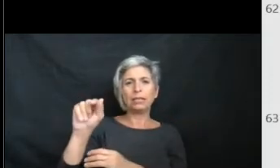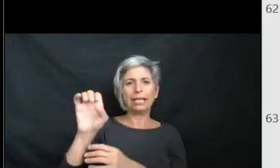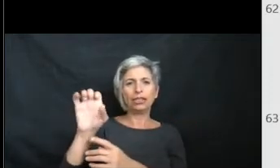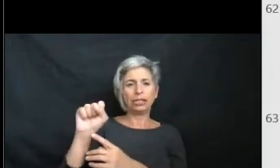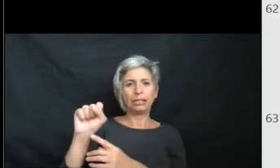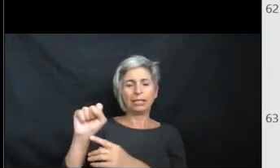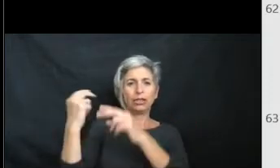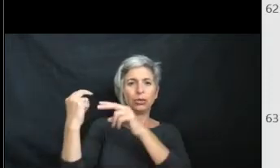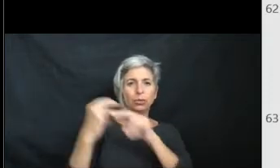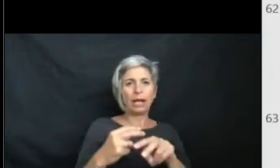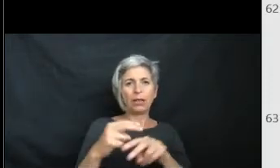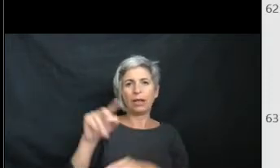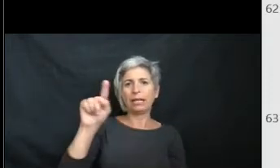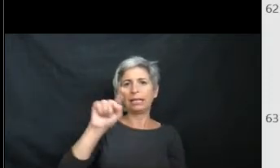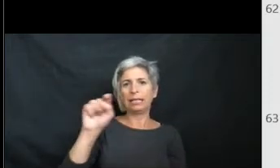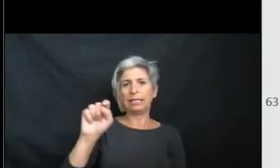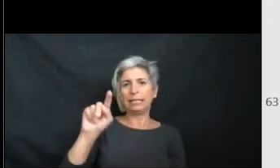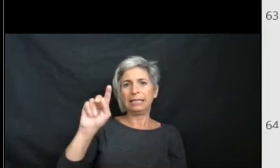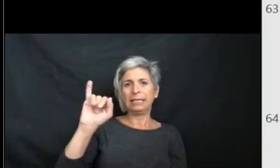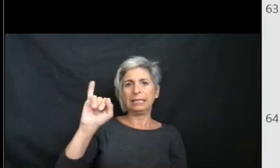your zip file.